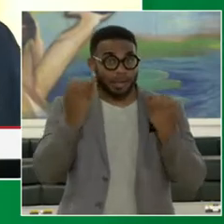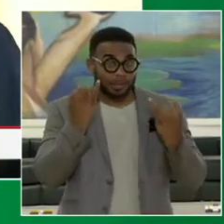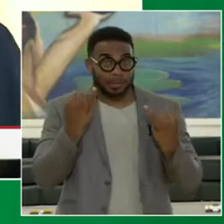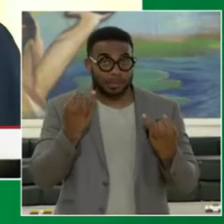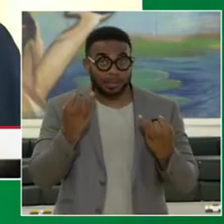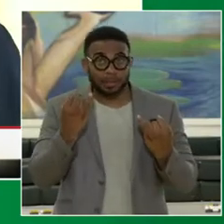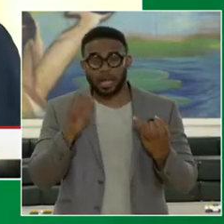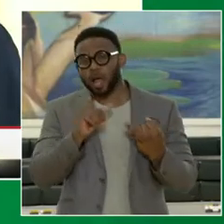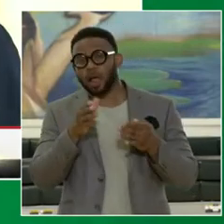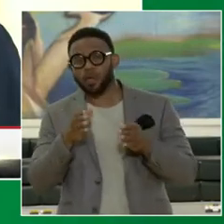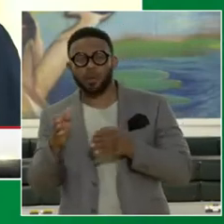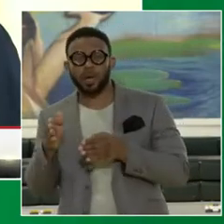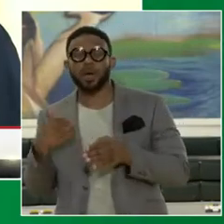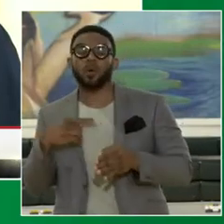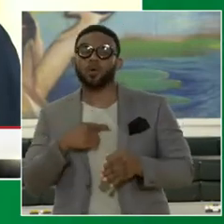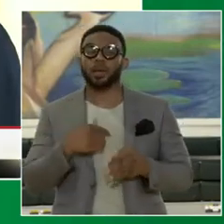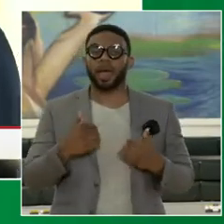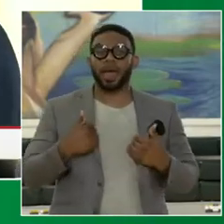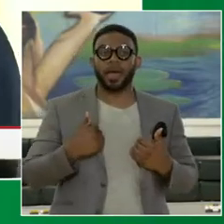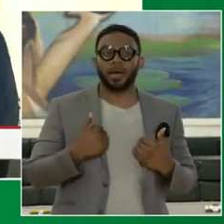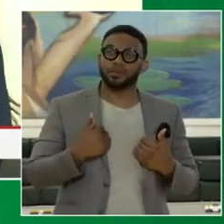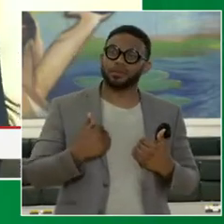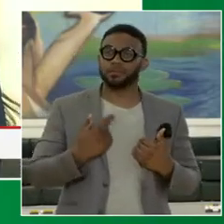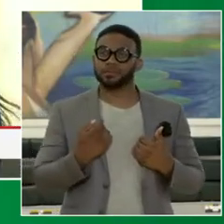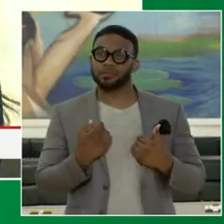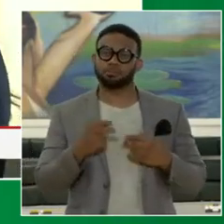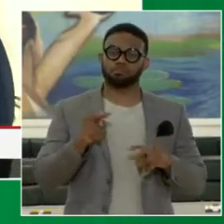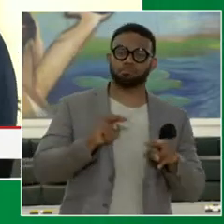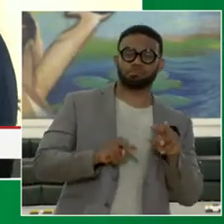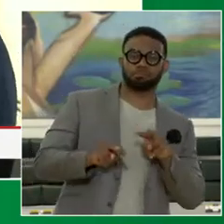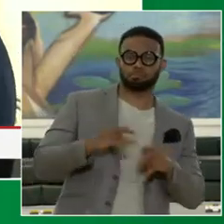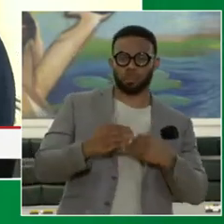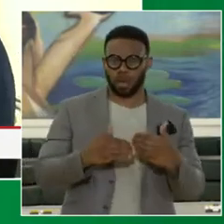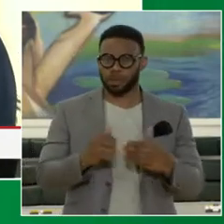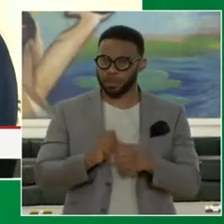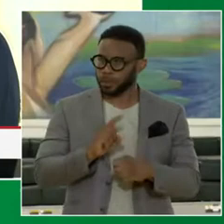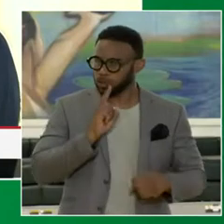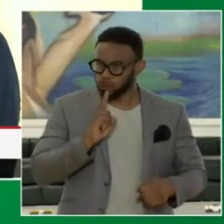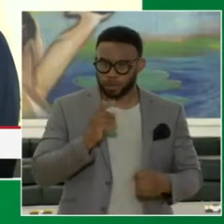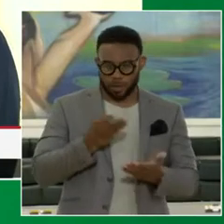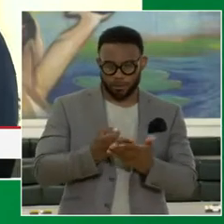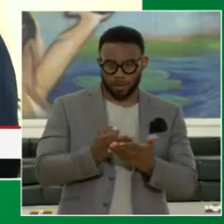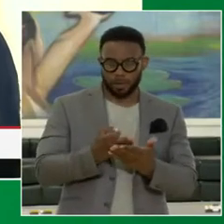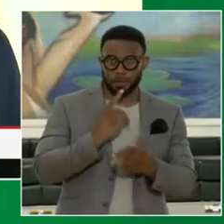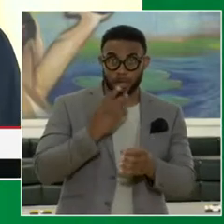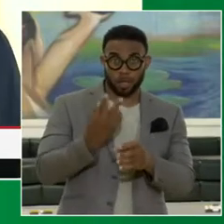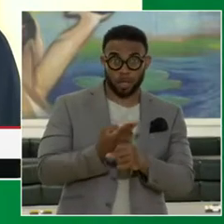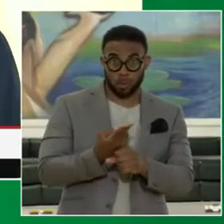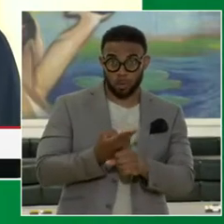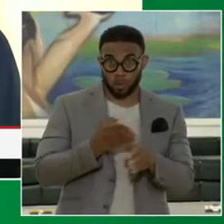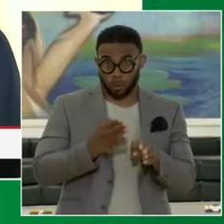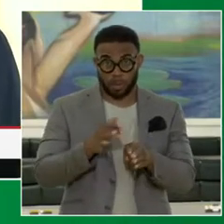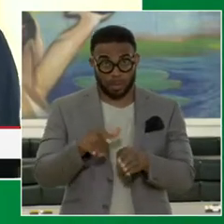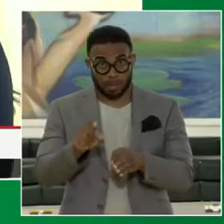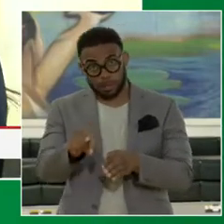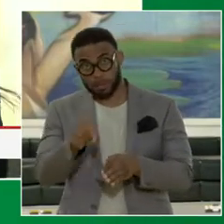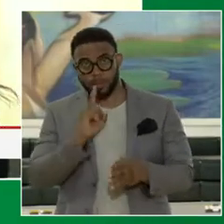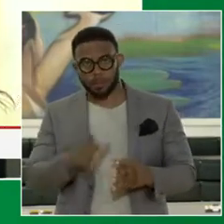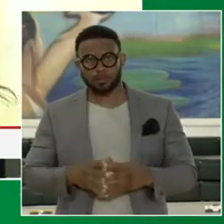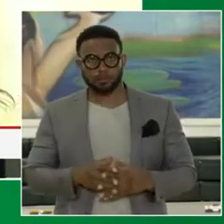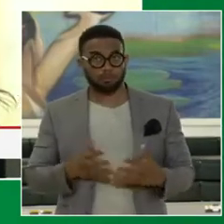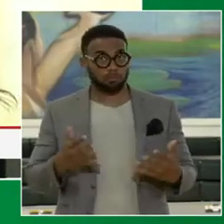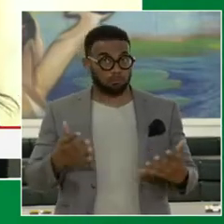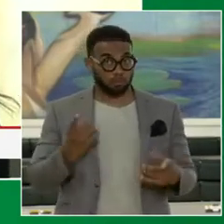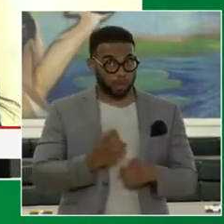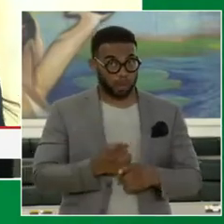ideas and otherwise, and we have a bit of a monitoring process, right, to make sure that the funds are being used in the manner in which people have